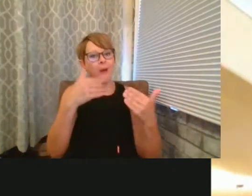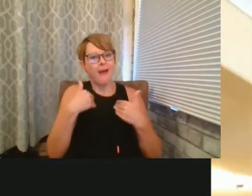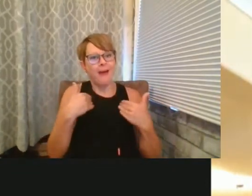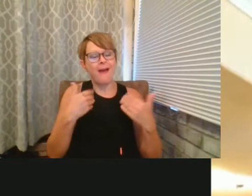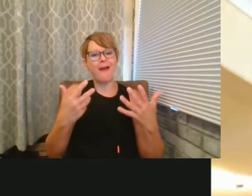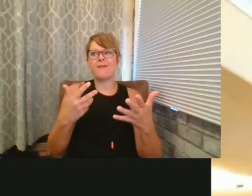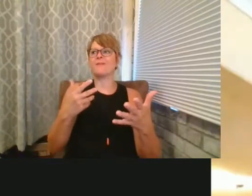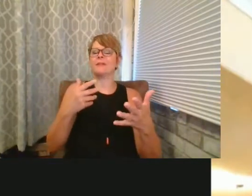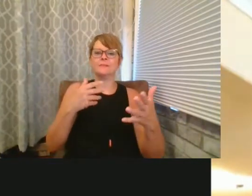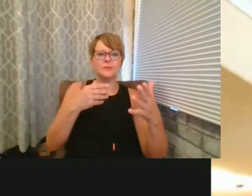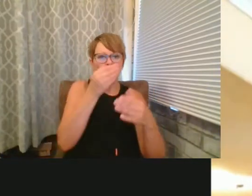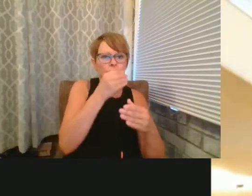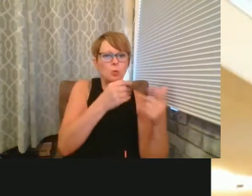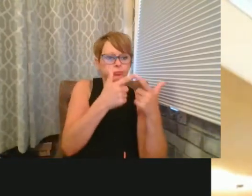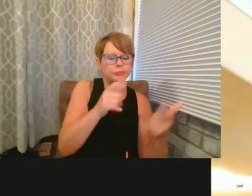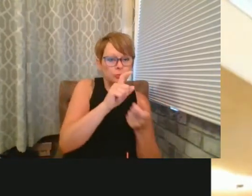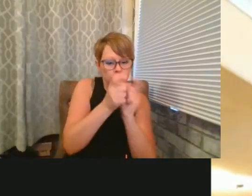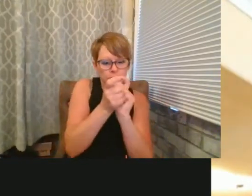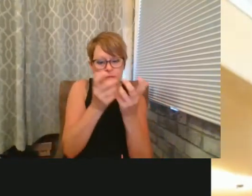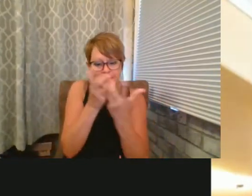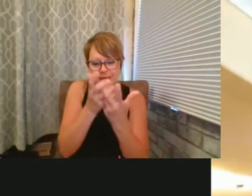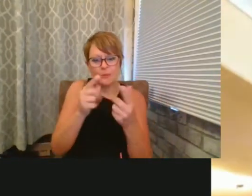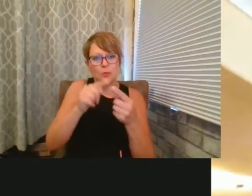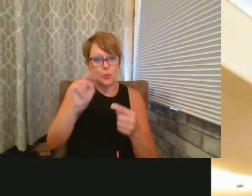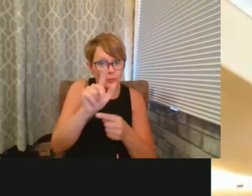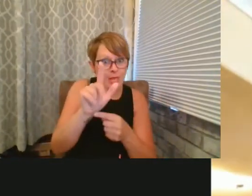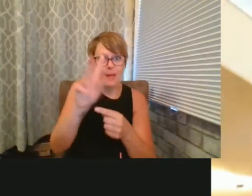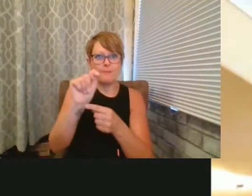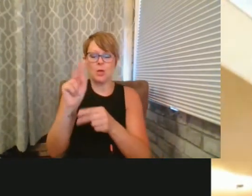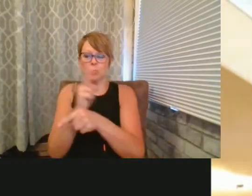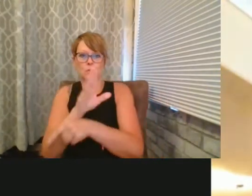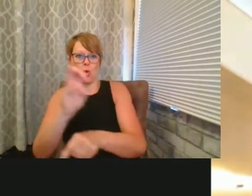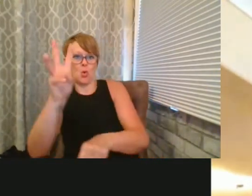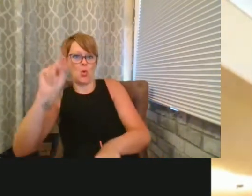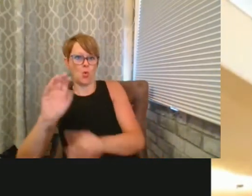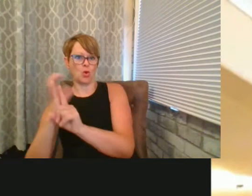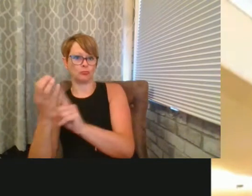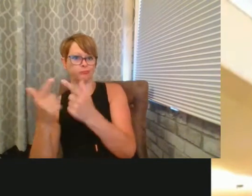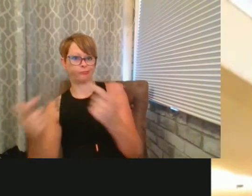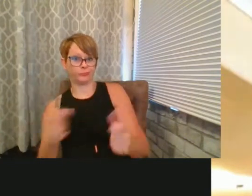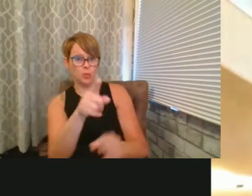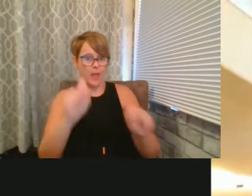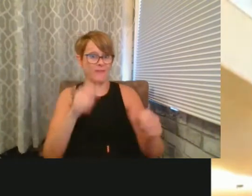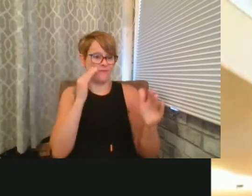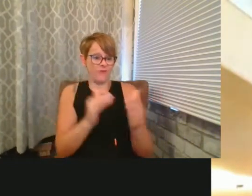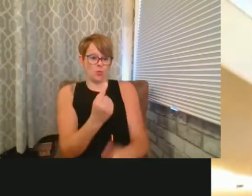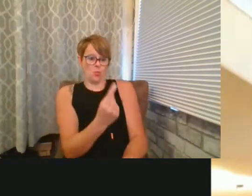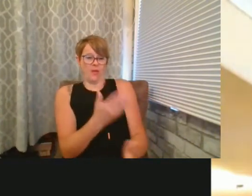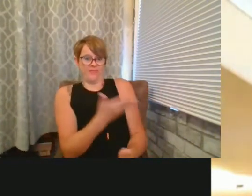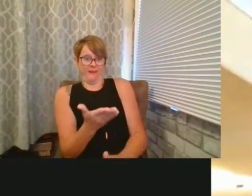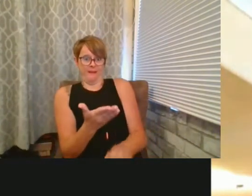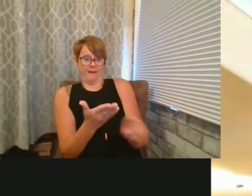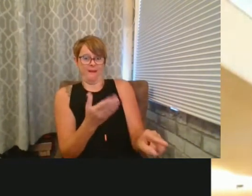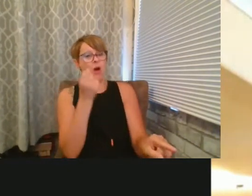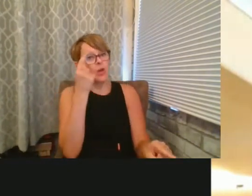job. So you have to also be able to, you can focus on one thing and just go one way, but it's also good to